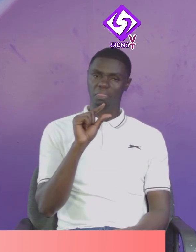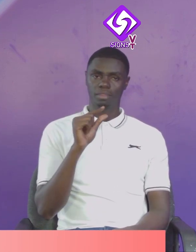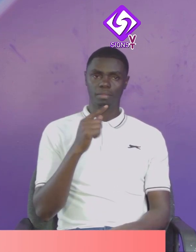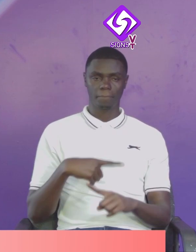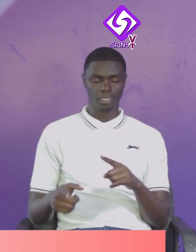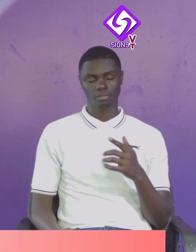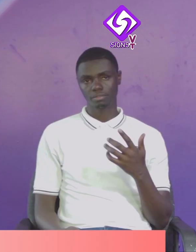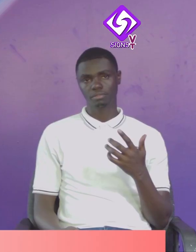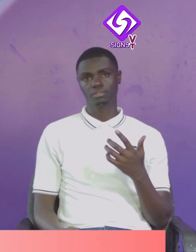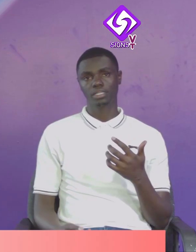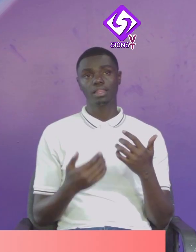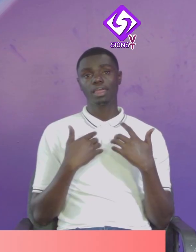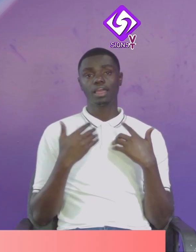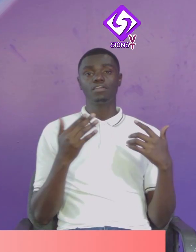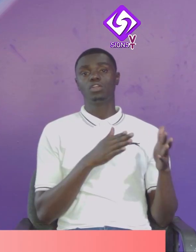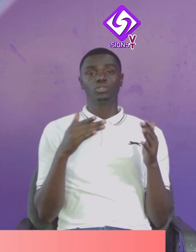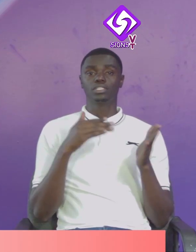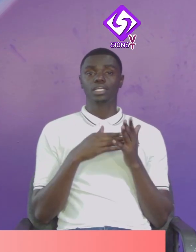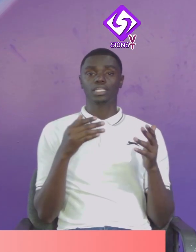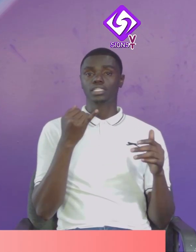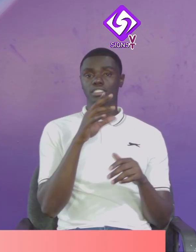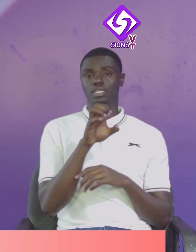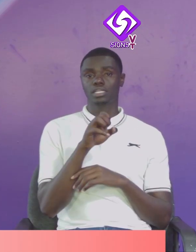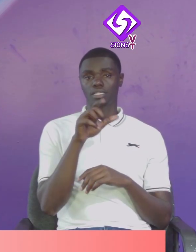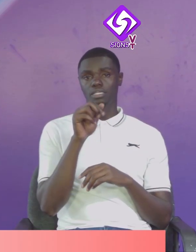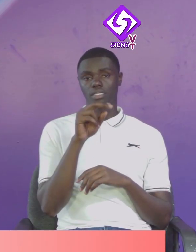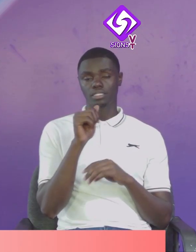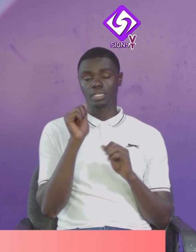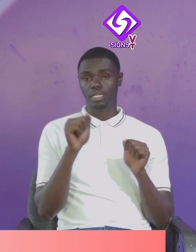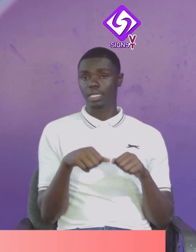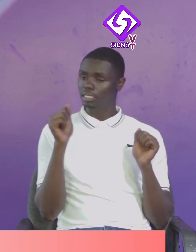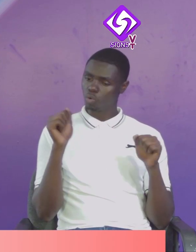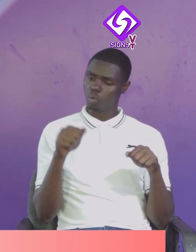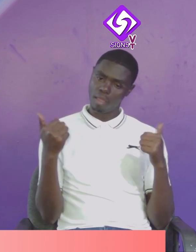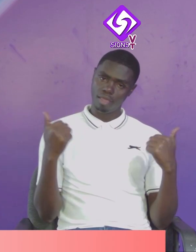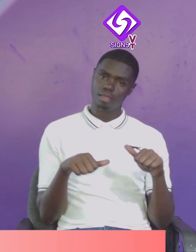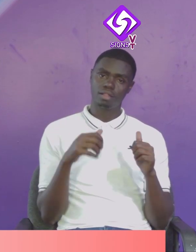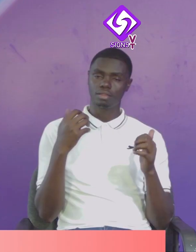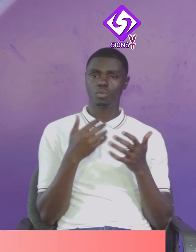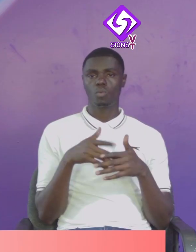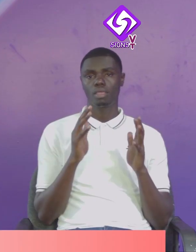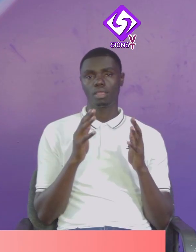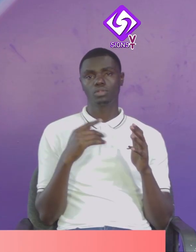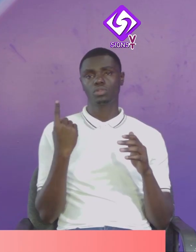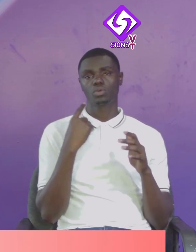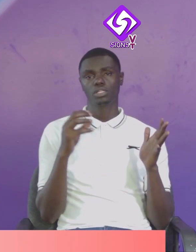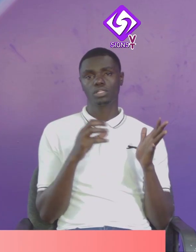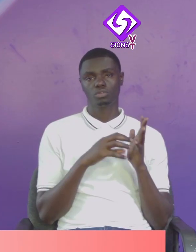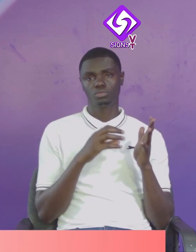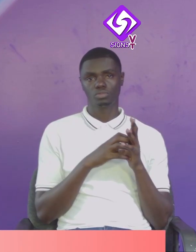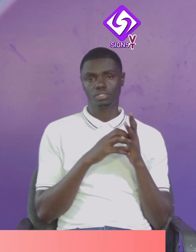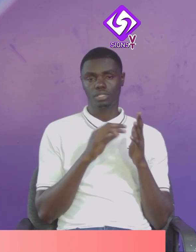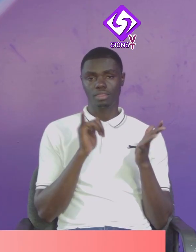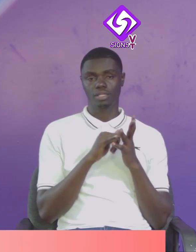kando because they have a chance against Iceland. So it might go one way or another. The only situation there that might not give